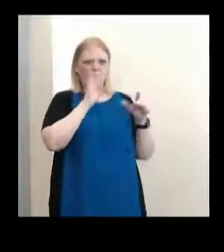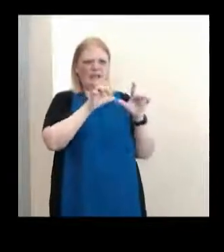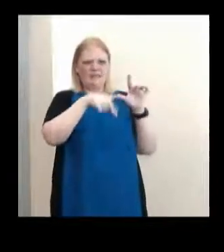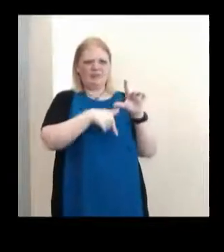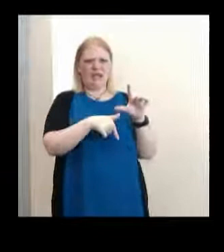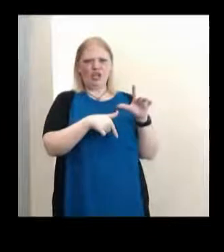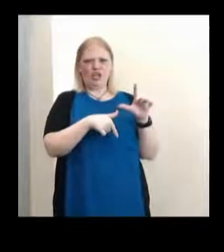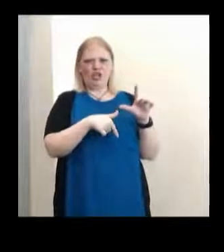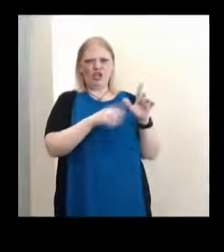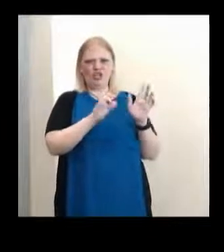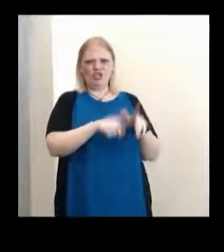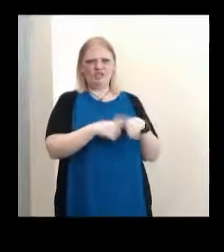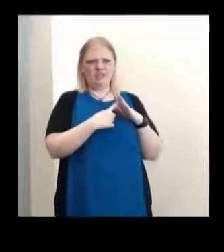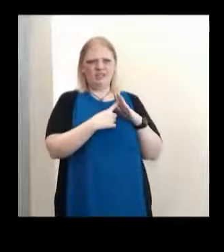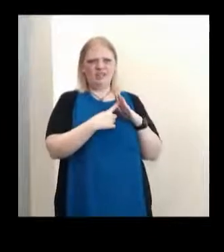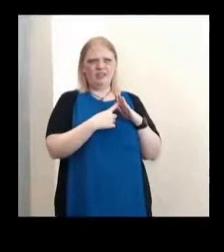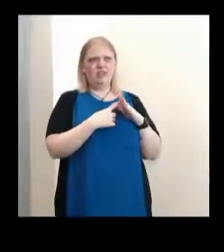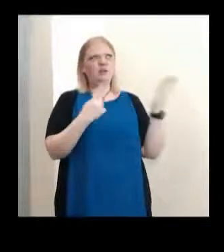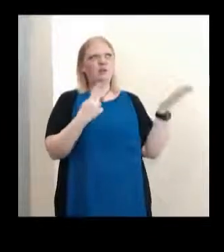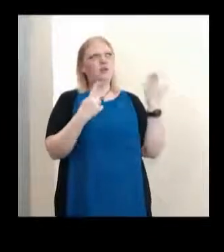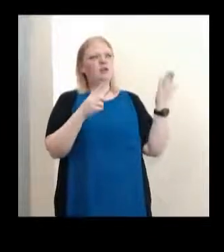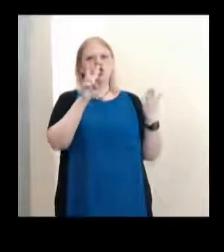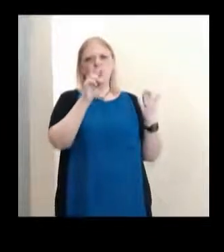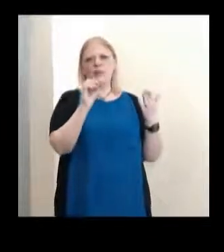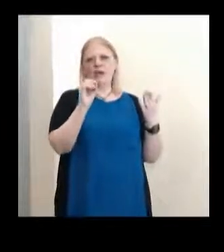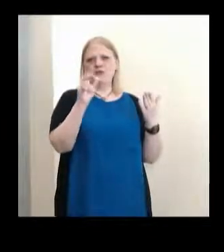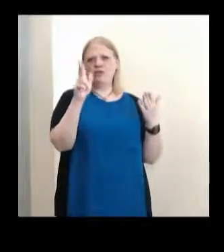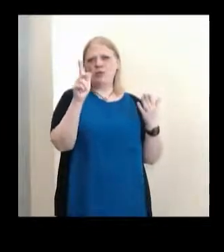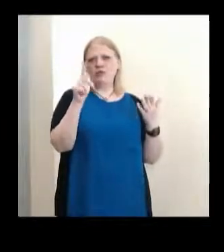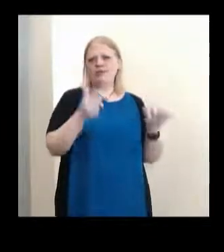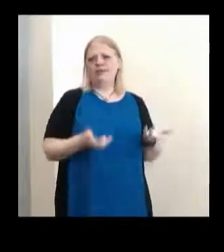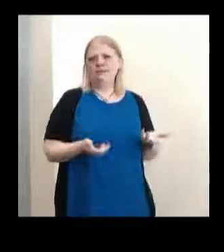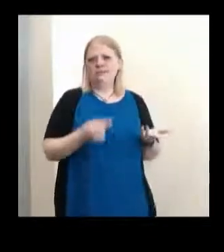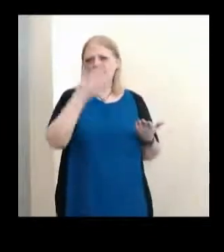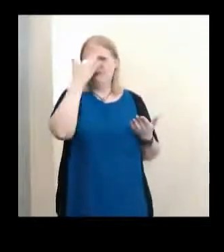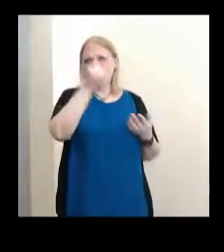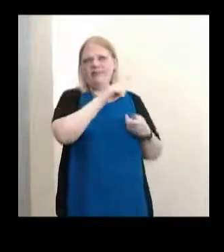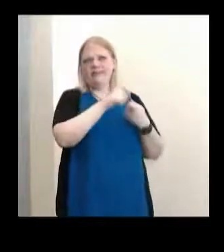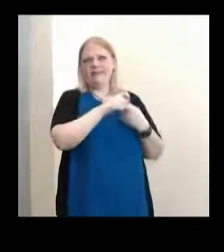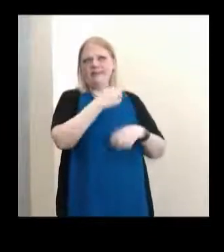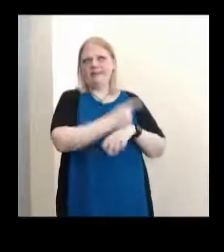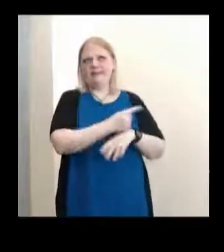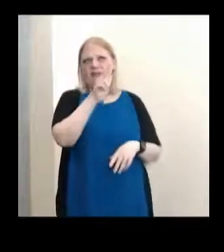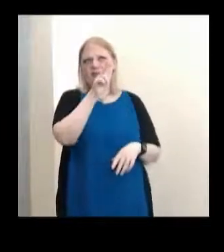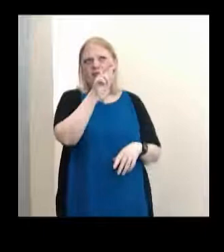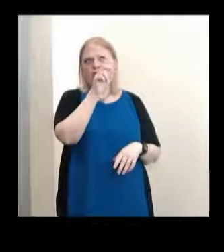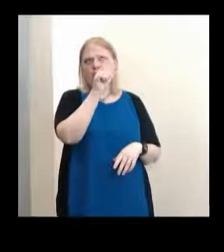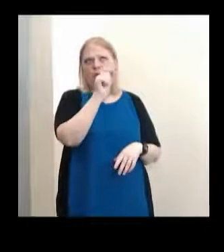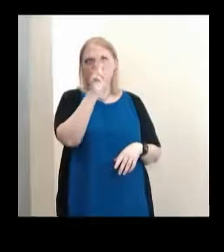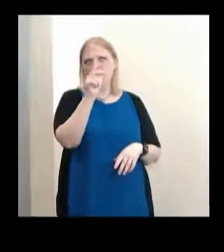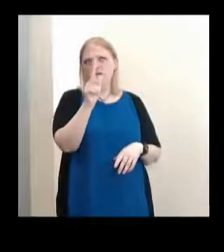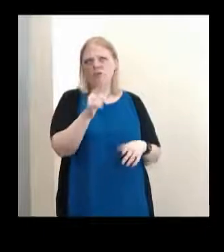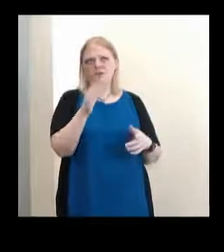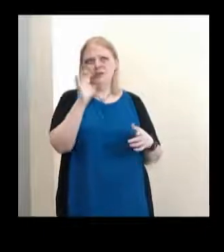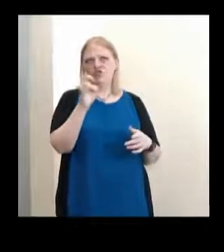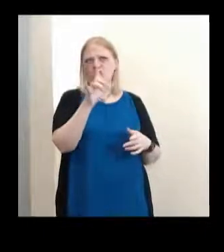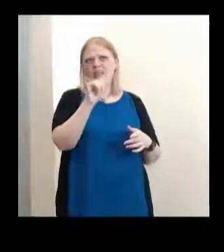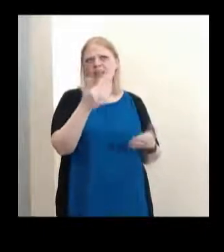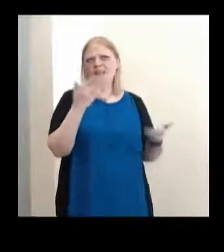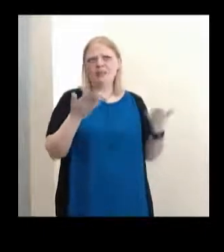effective as of 2023. I forget the exact date in 2023. It might be